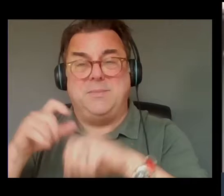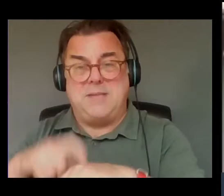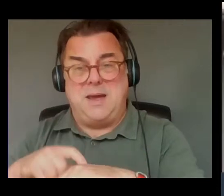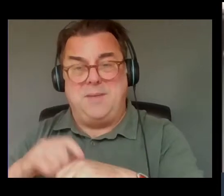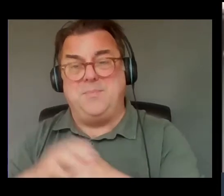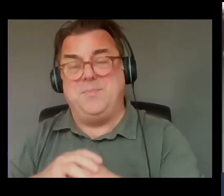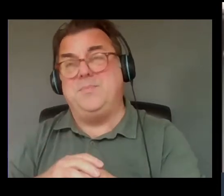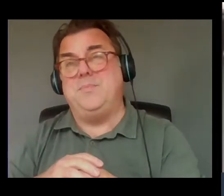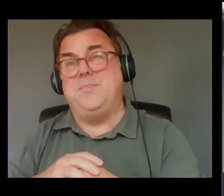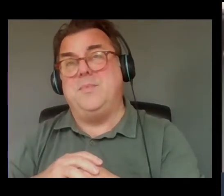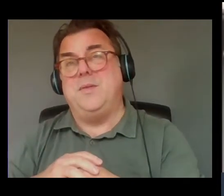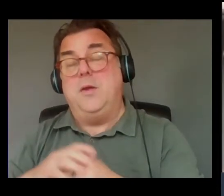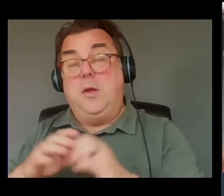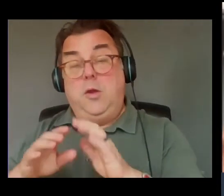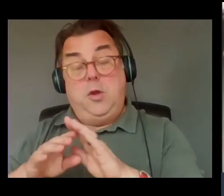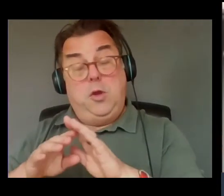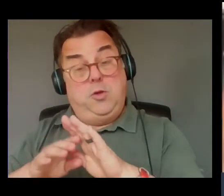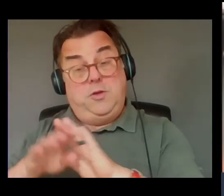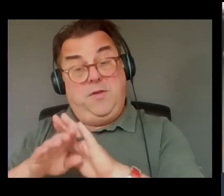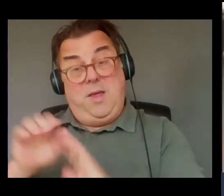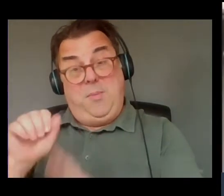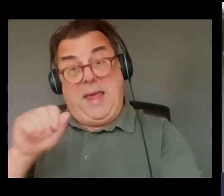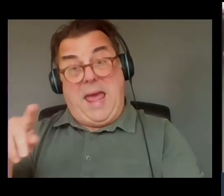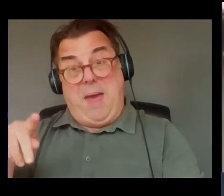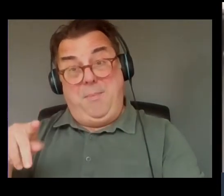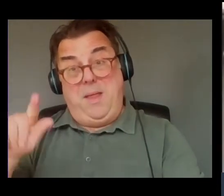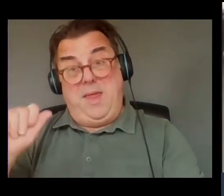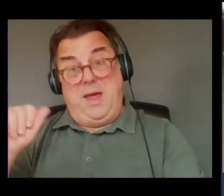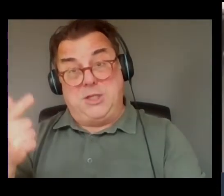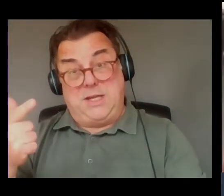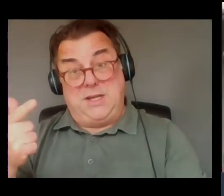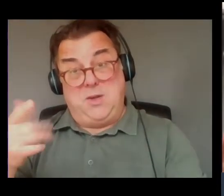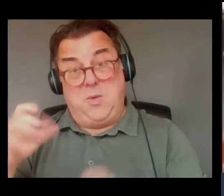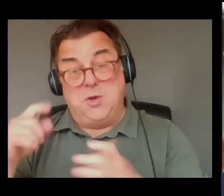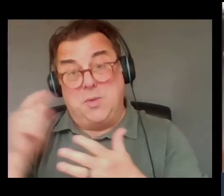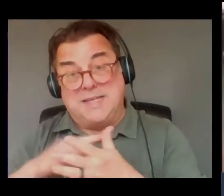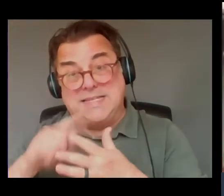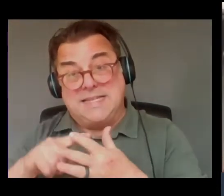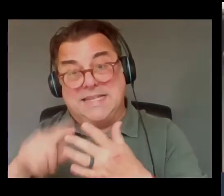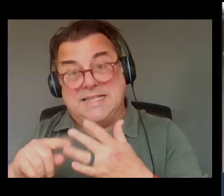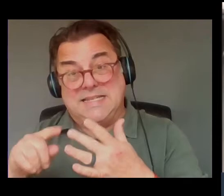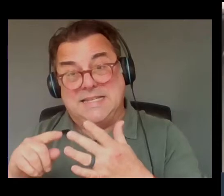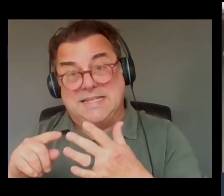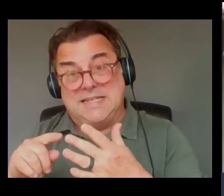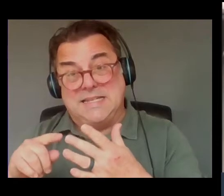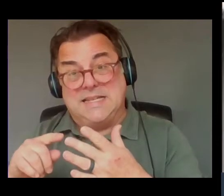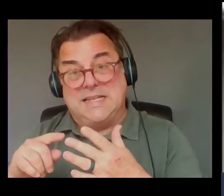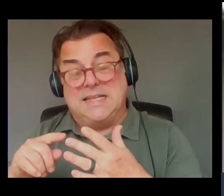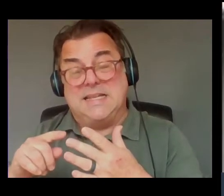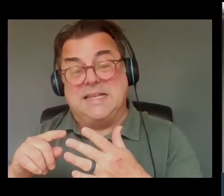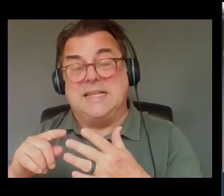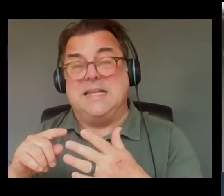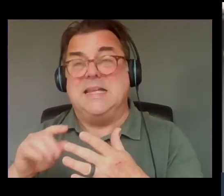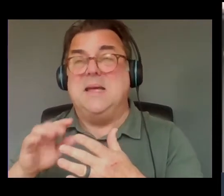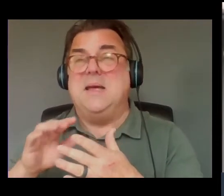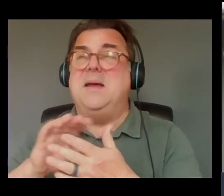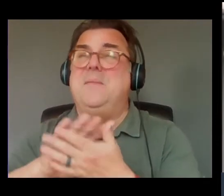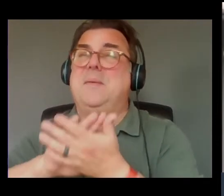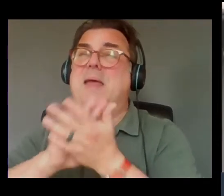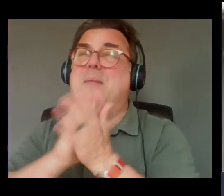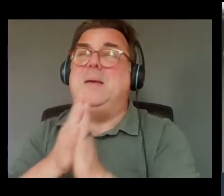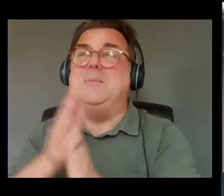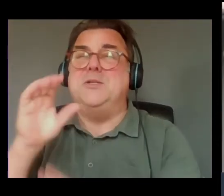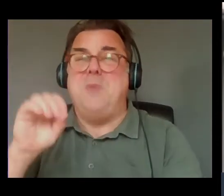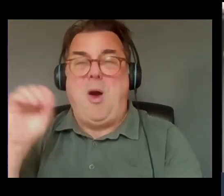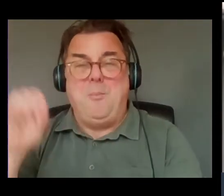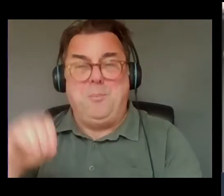the application logic, right? You're still saying you want your application to do, but that becomes a smaller and smaller fraction of the overall thing